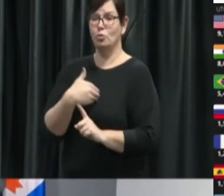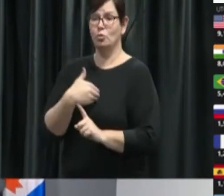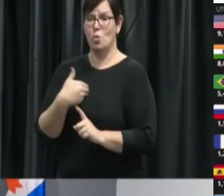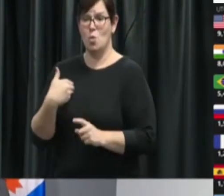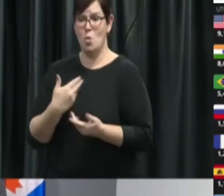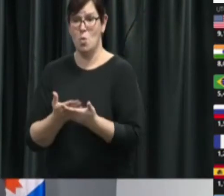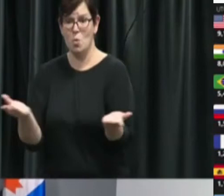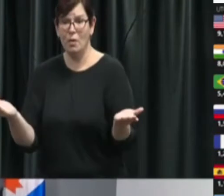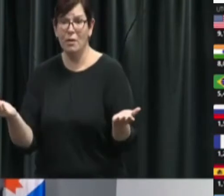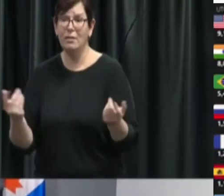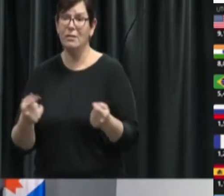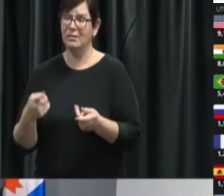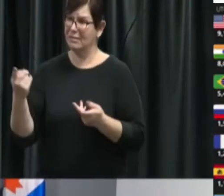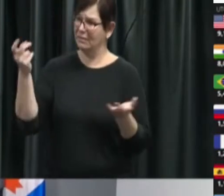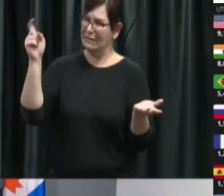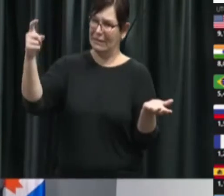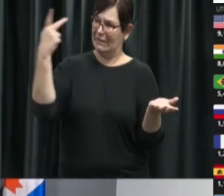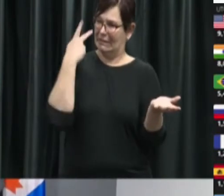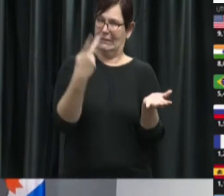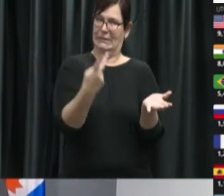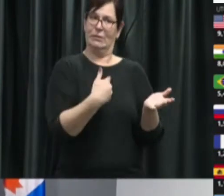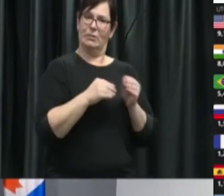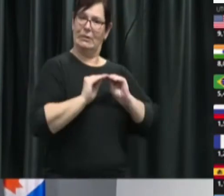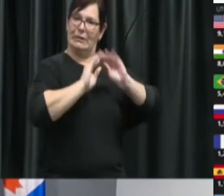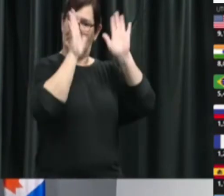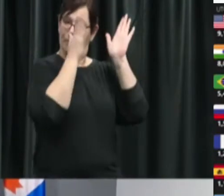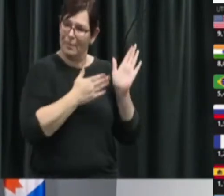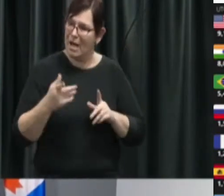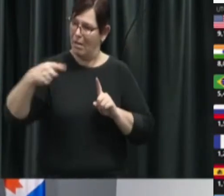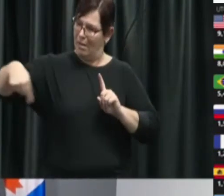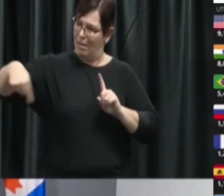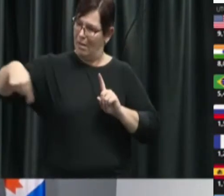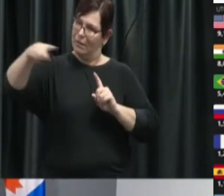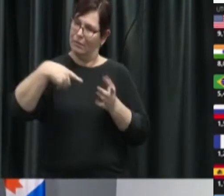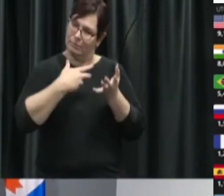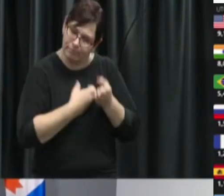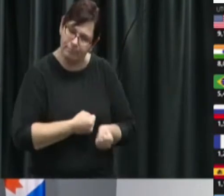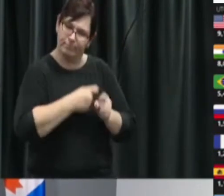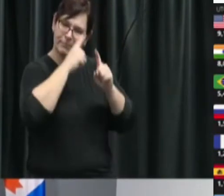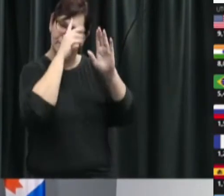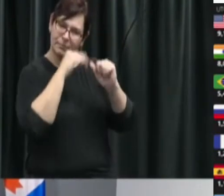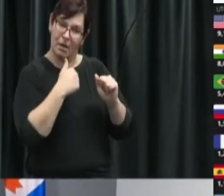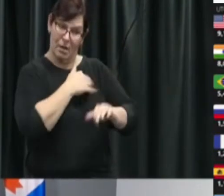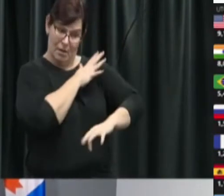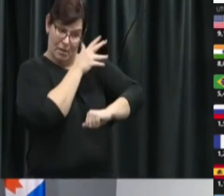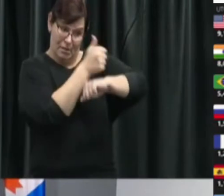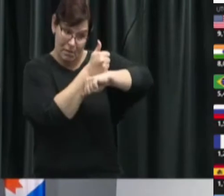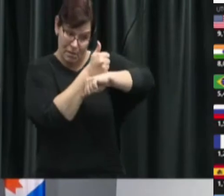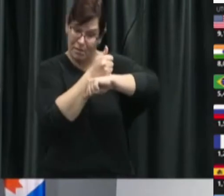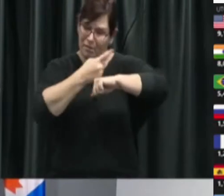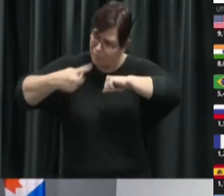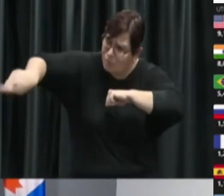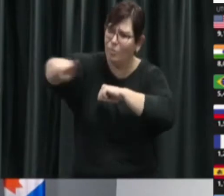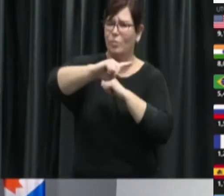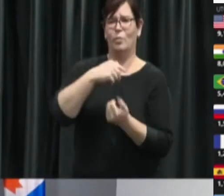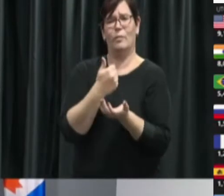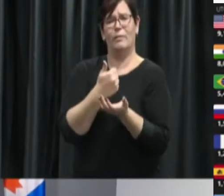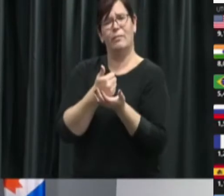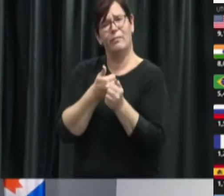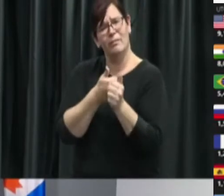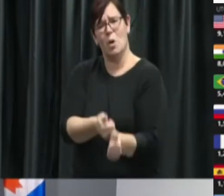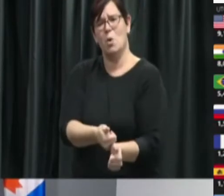because they have the right to expect that from us as a matter of maintaining public confidence in us. I think they have been confident, and as Dr. Davila said, they've responded